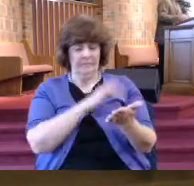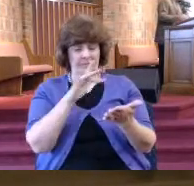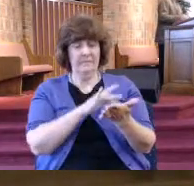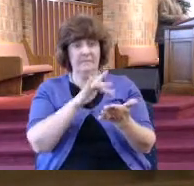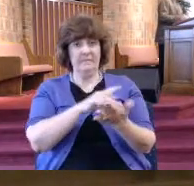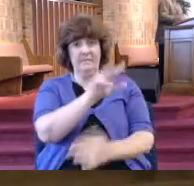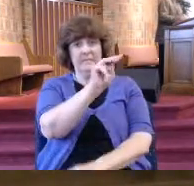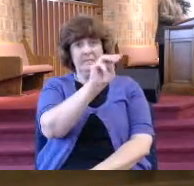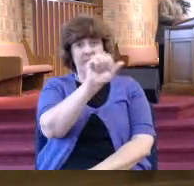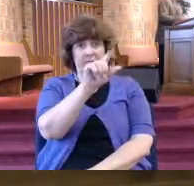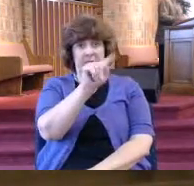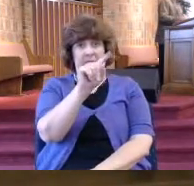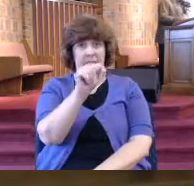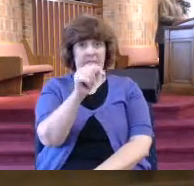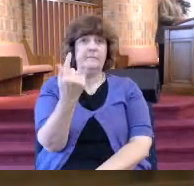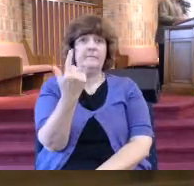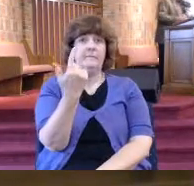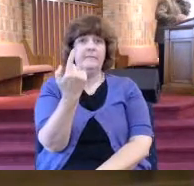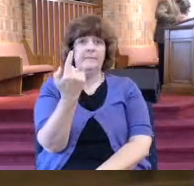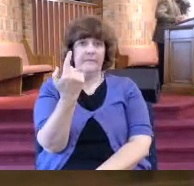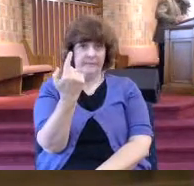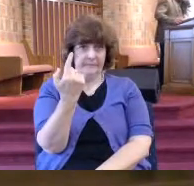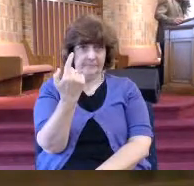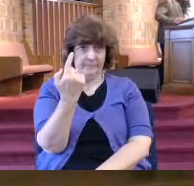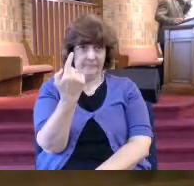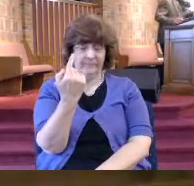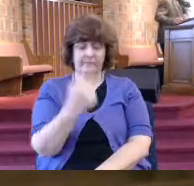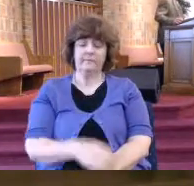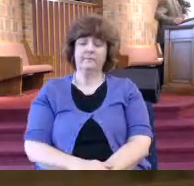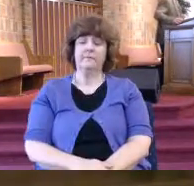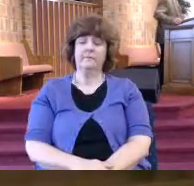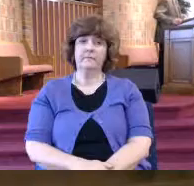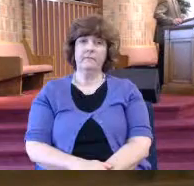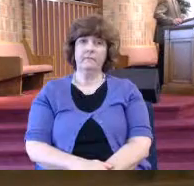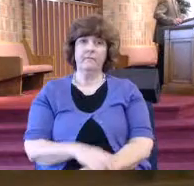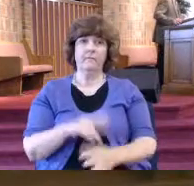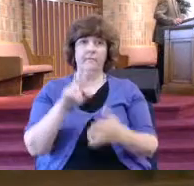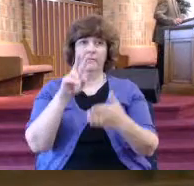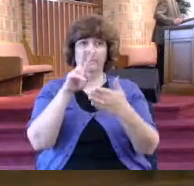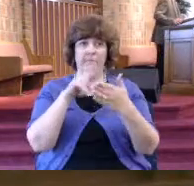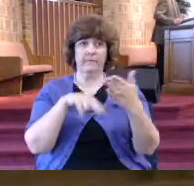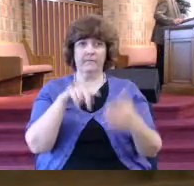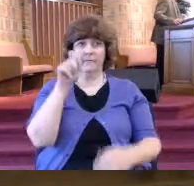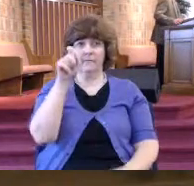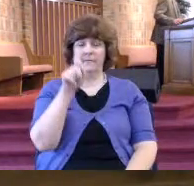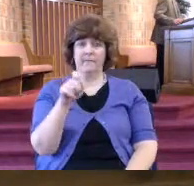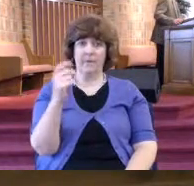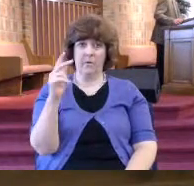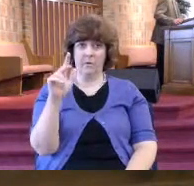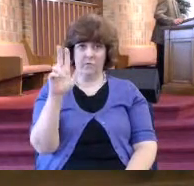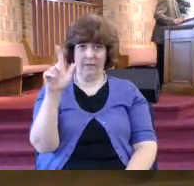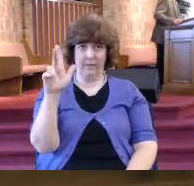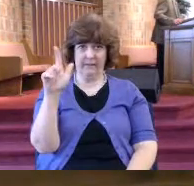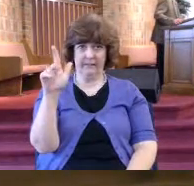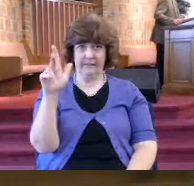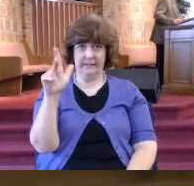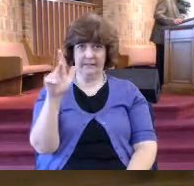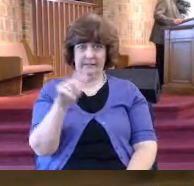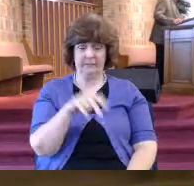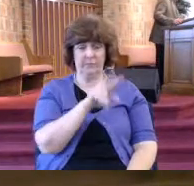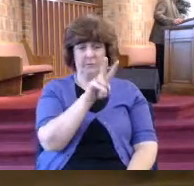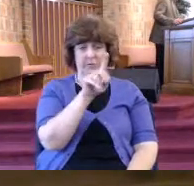Matthew chapter 21, and let's start reading at verse 23. Matthew chapter